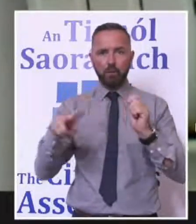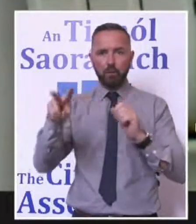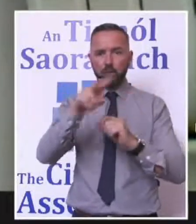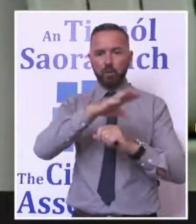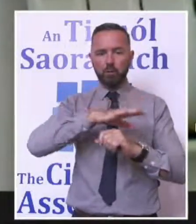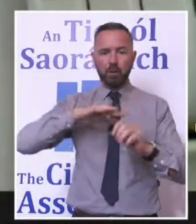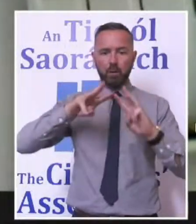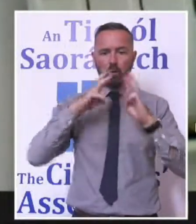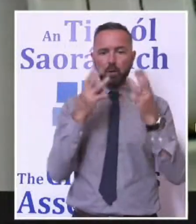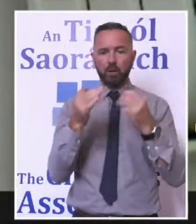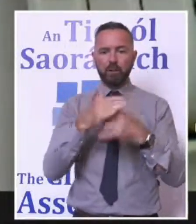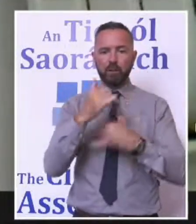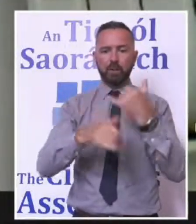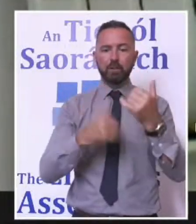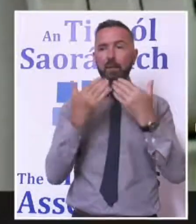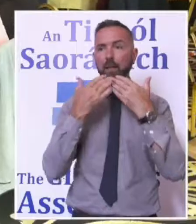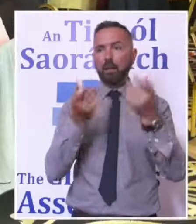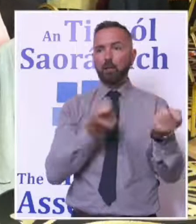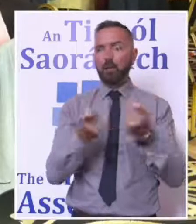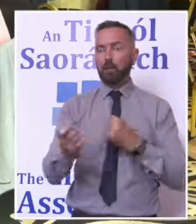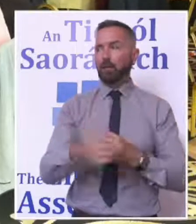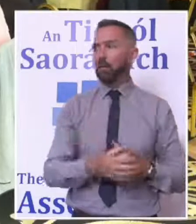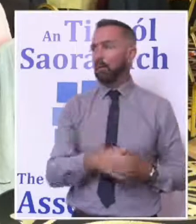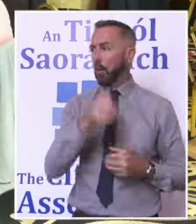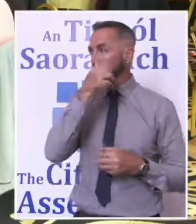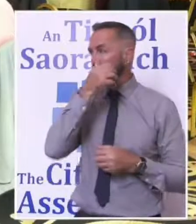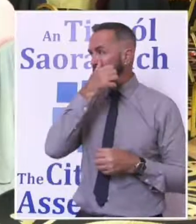years. Thank you, Chair.